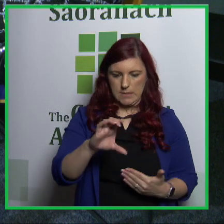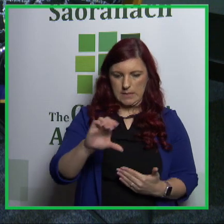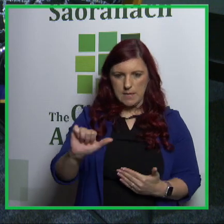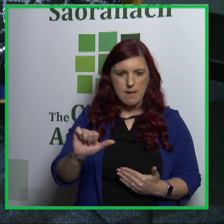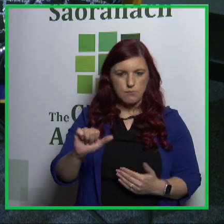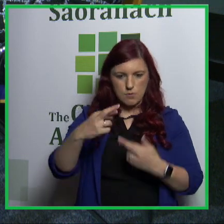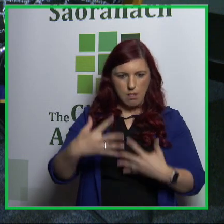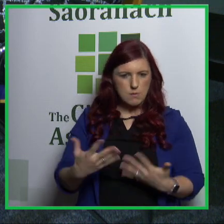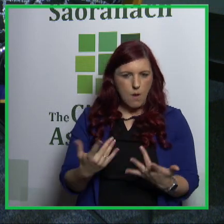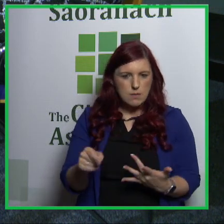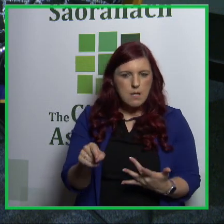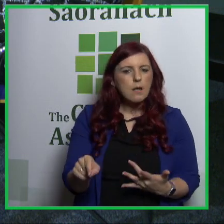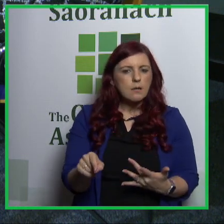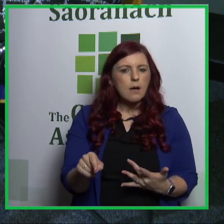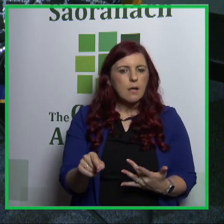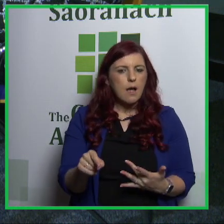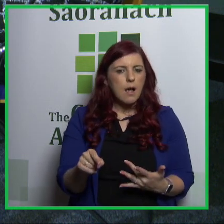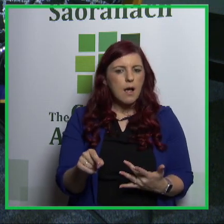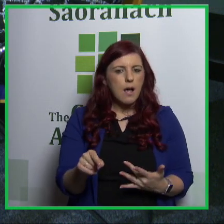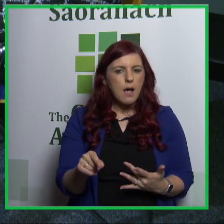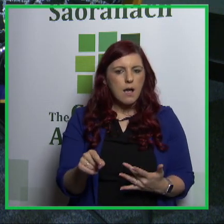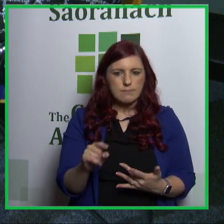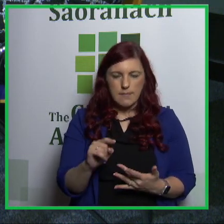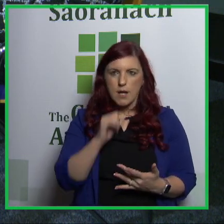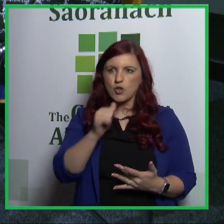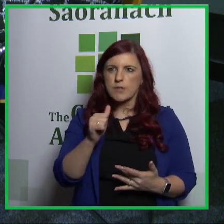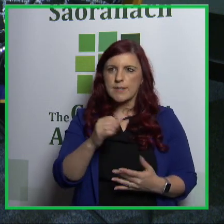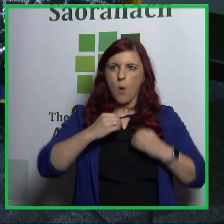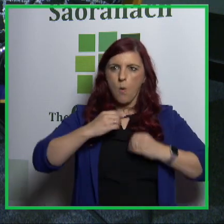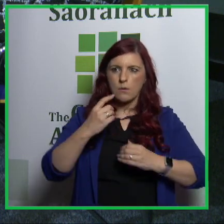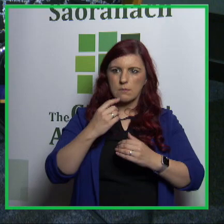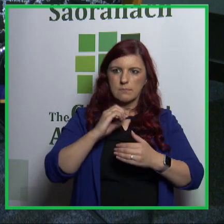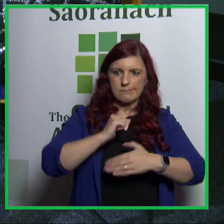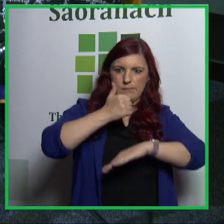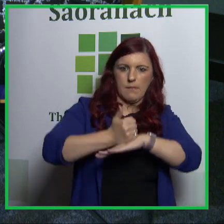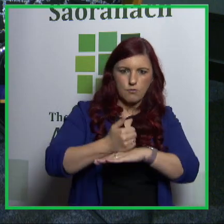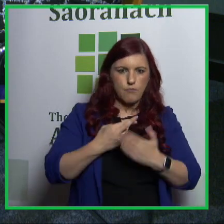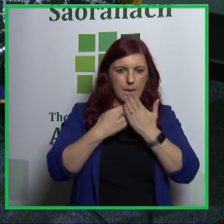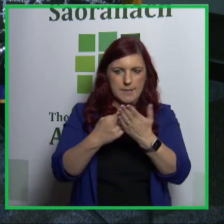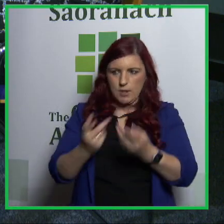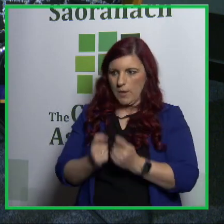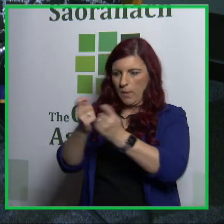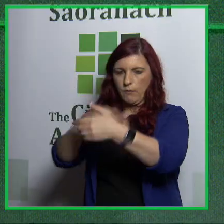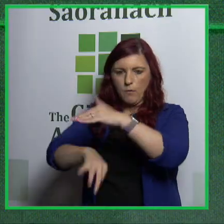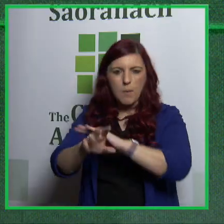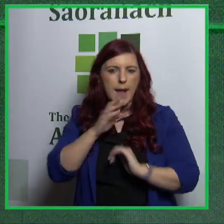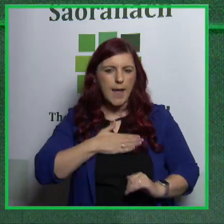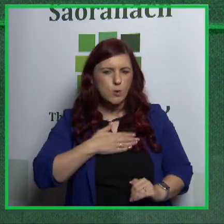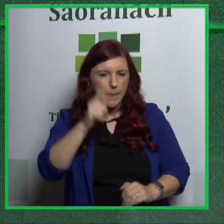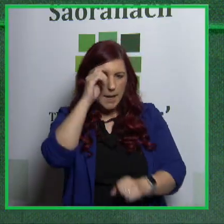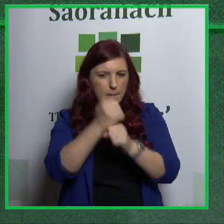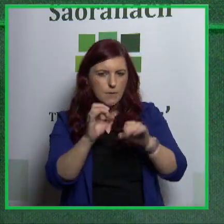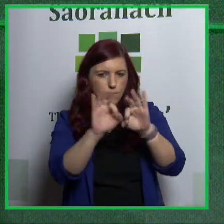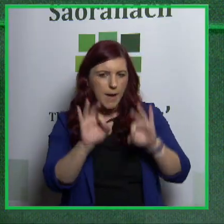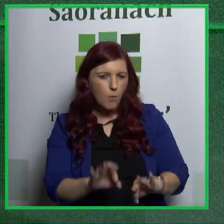is something that is not only a standalone set of recommendations that you can kind of take to government, but a framework that you can build on. That looking in